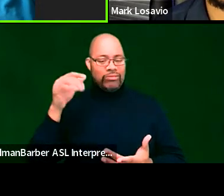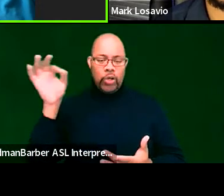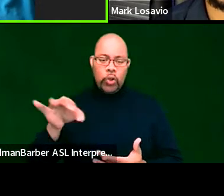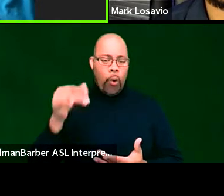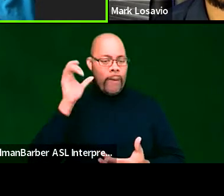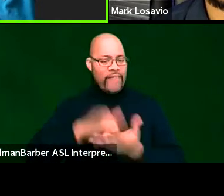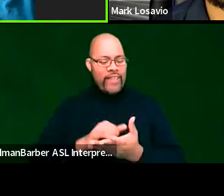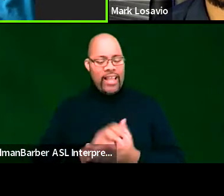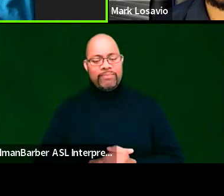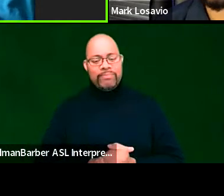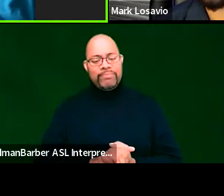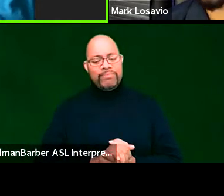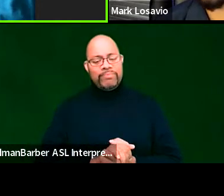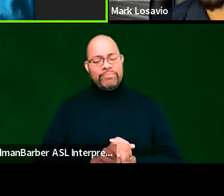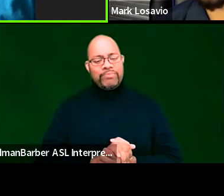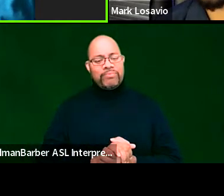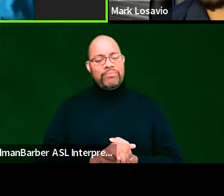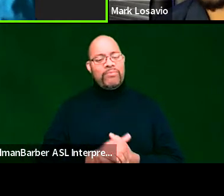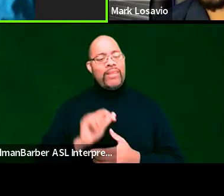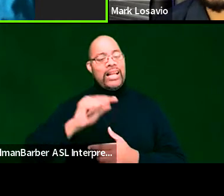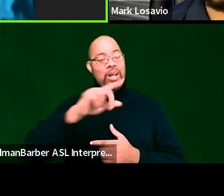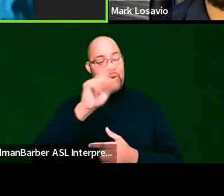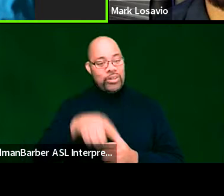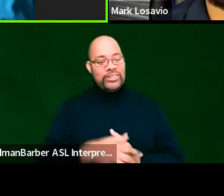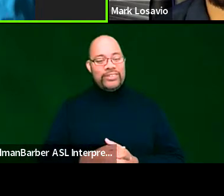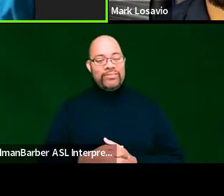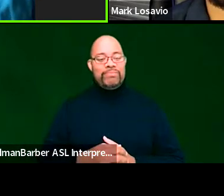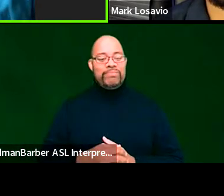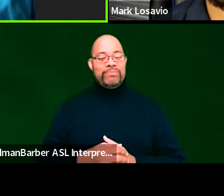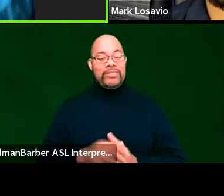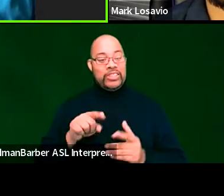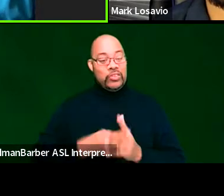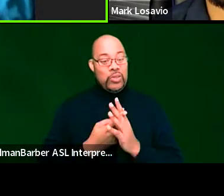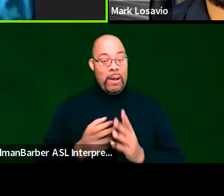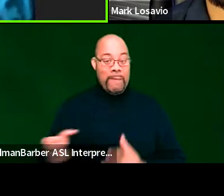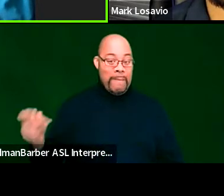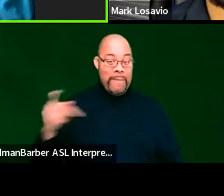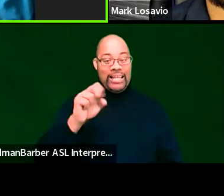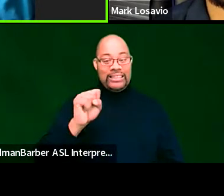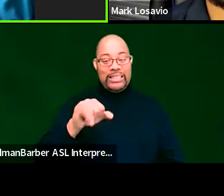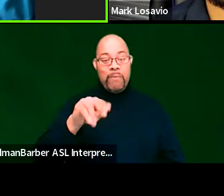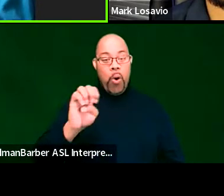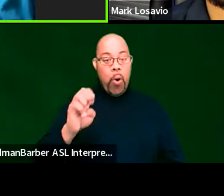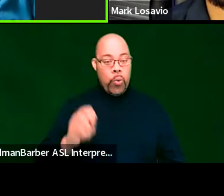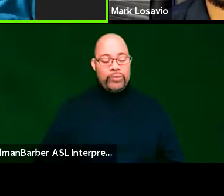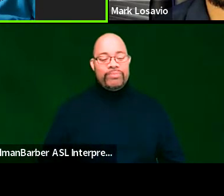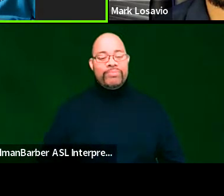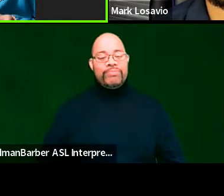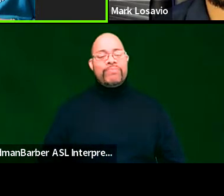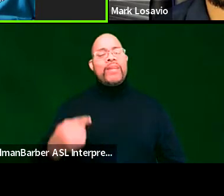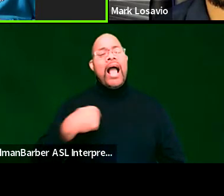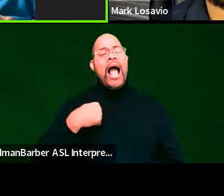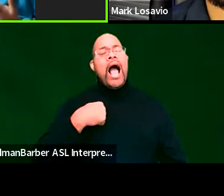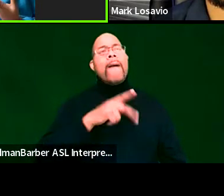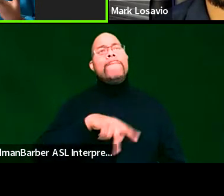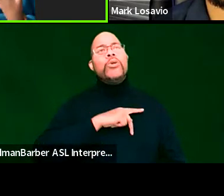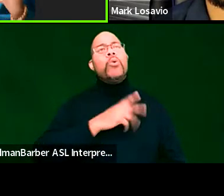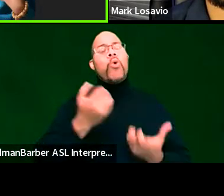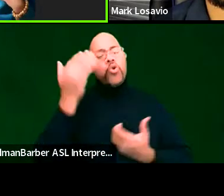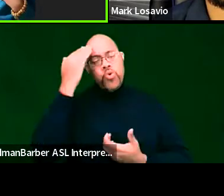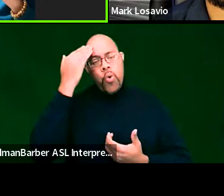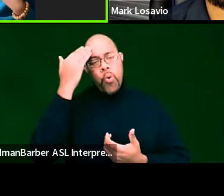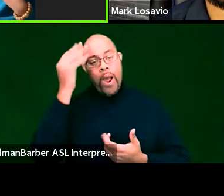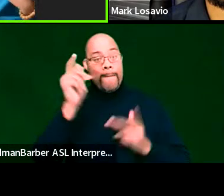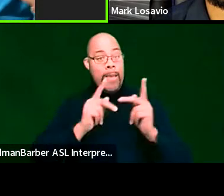Like, seriously, we're gonna go to the next question. We can start back at Symone. I personally want to know,